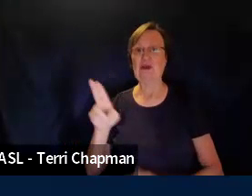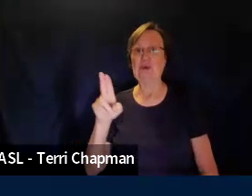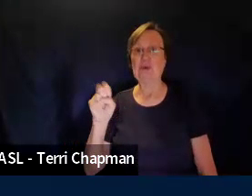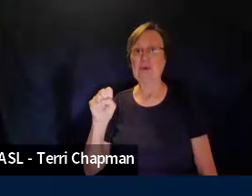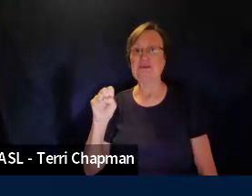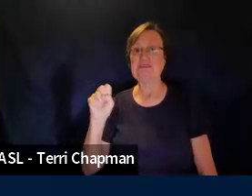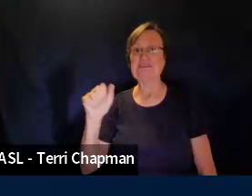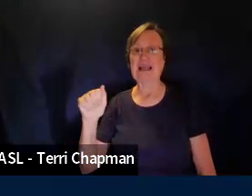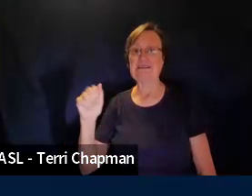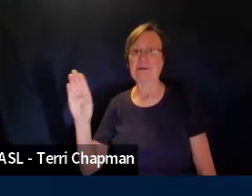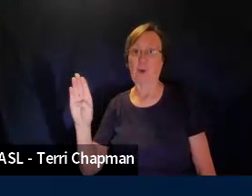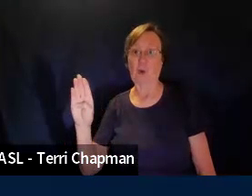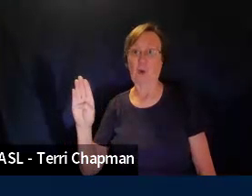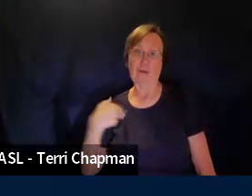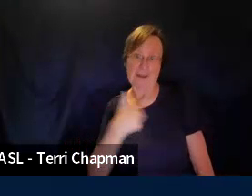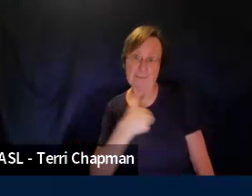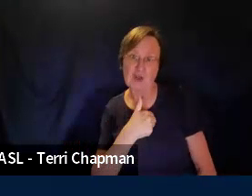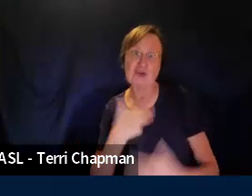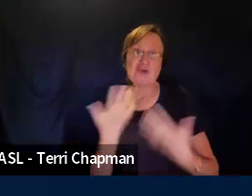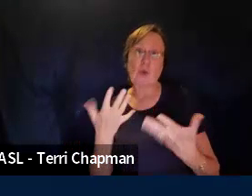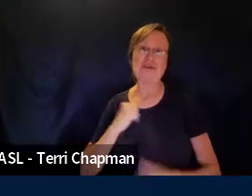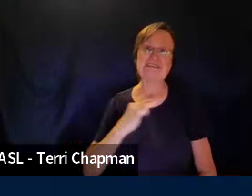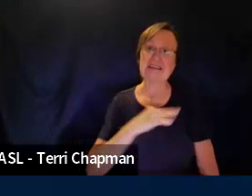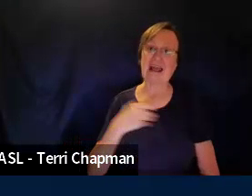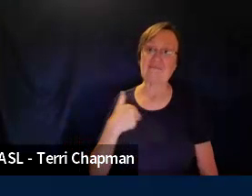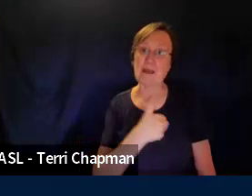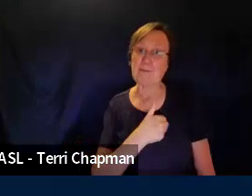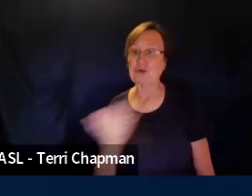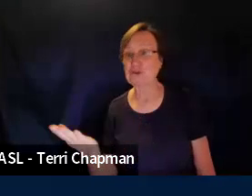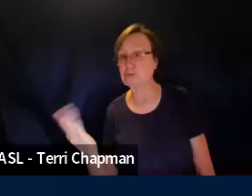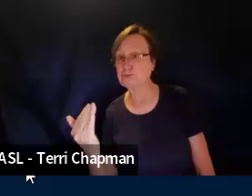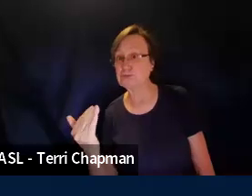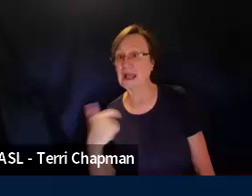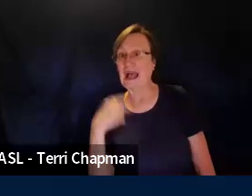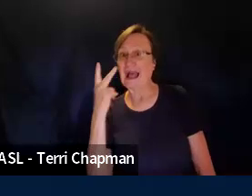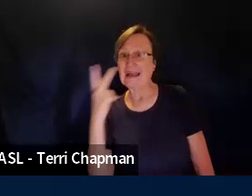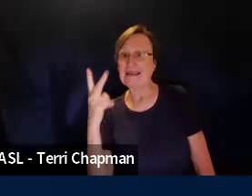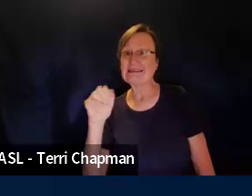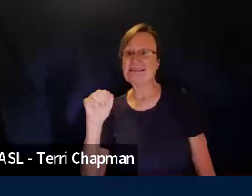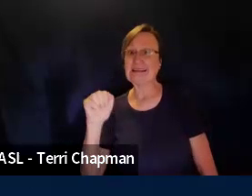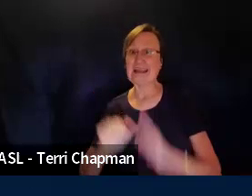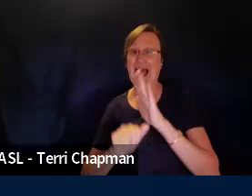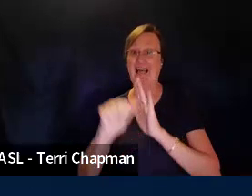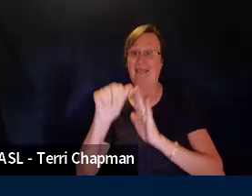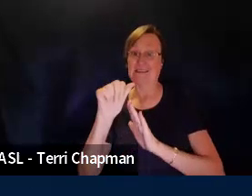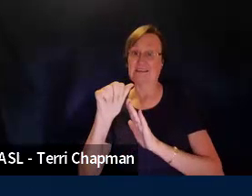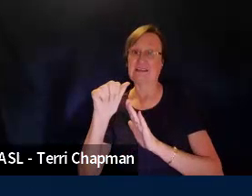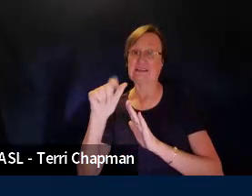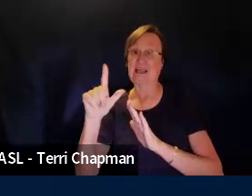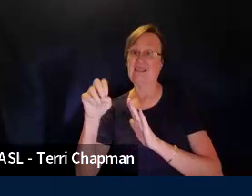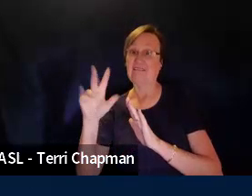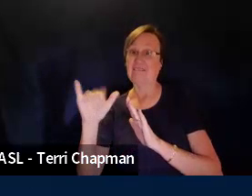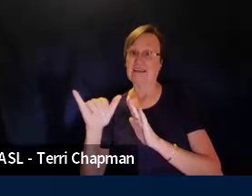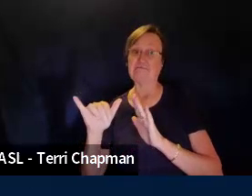board members or staff members. So I see Allison Levy, if you